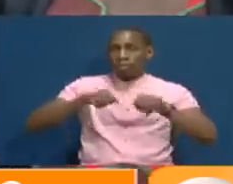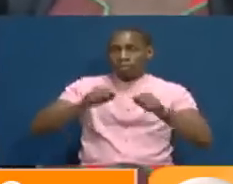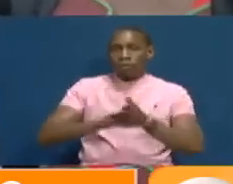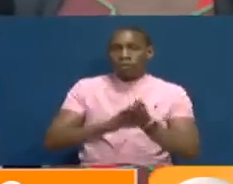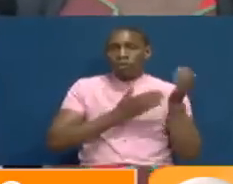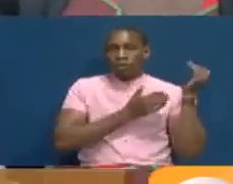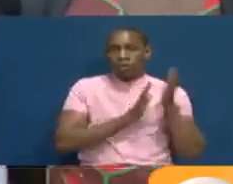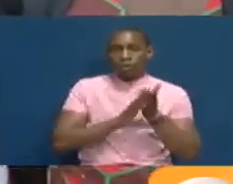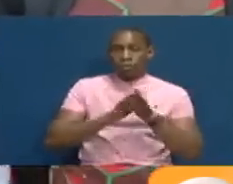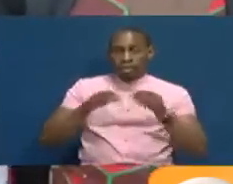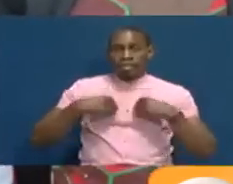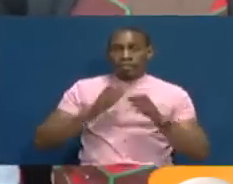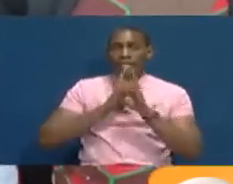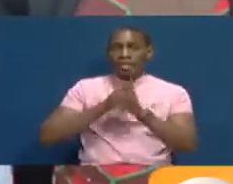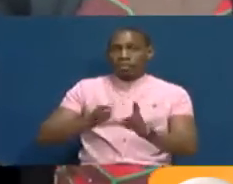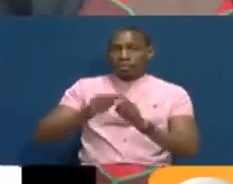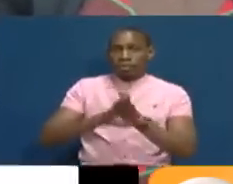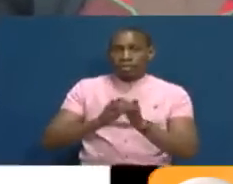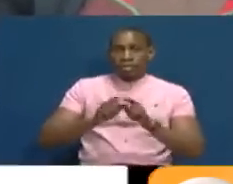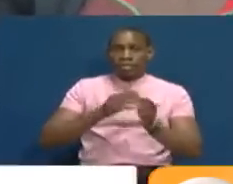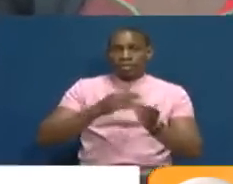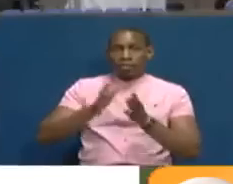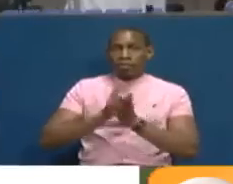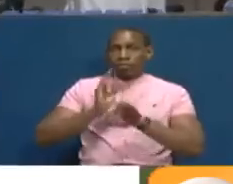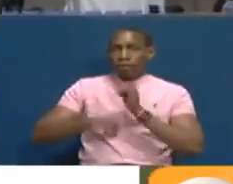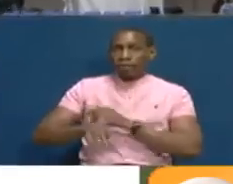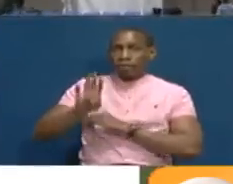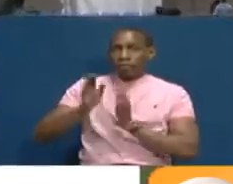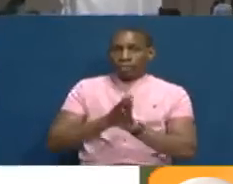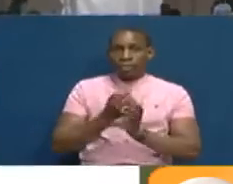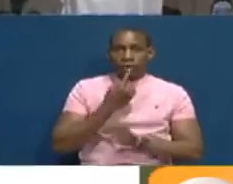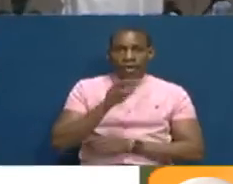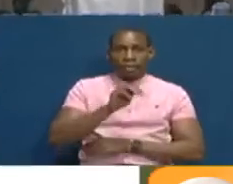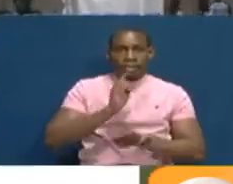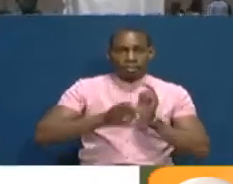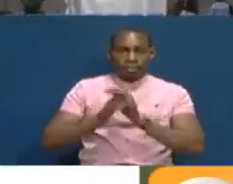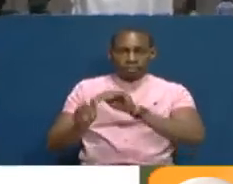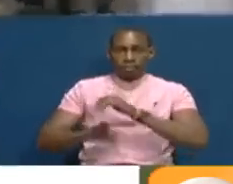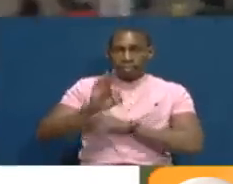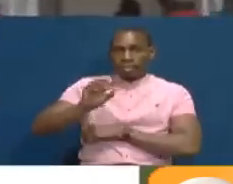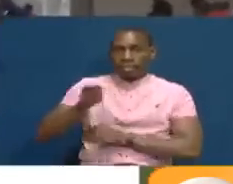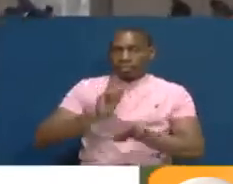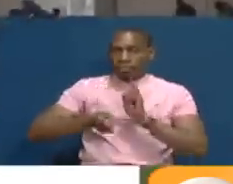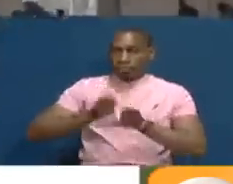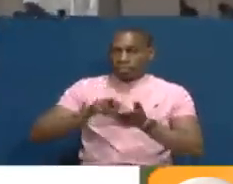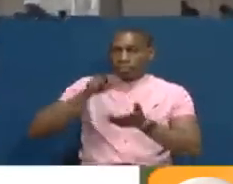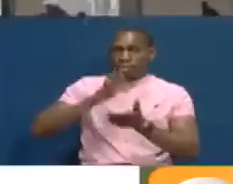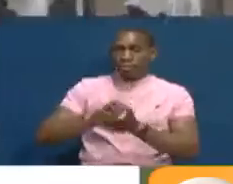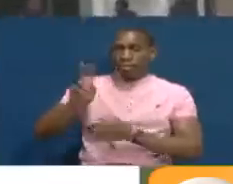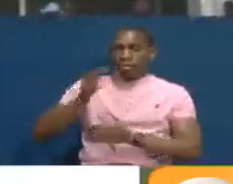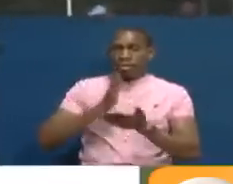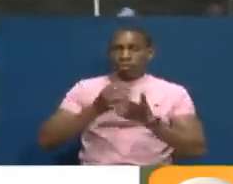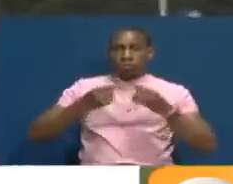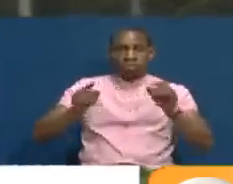that the Federation will take this positively and take us to many more 4x1 races. Elsewhere, the 3,000 meters steeplechase, one of Kenya's